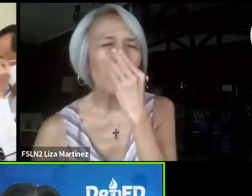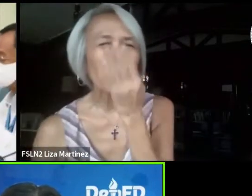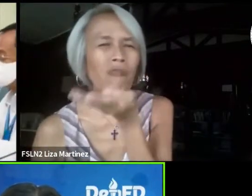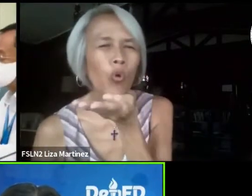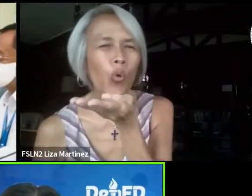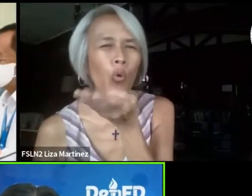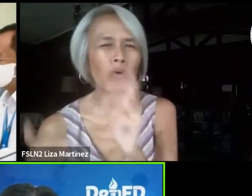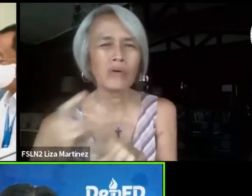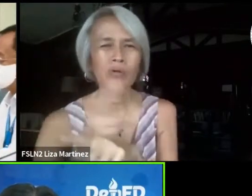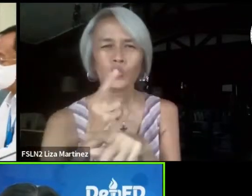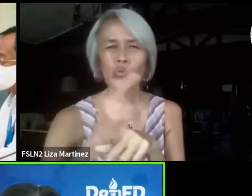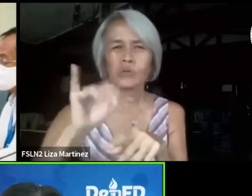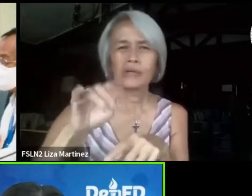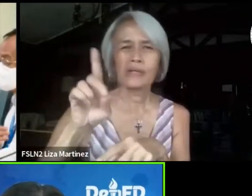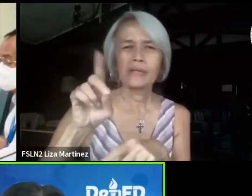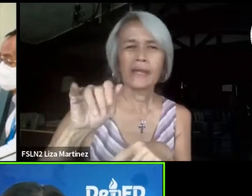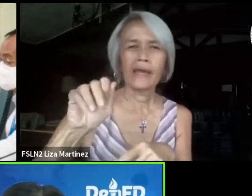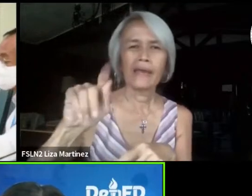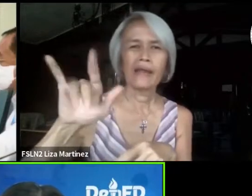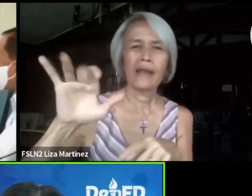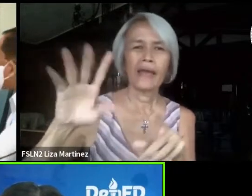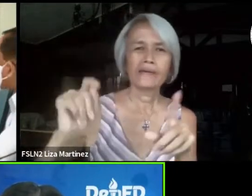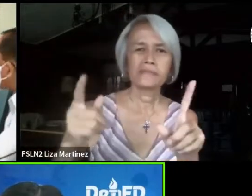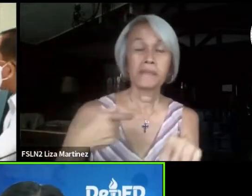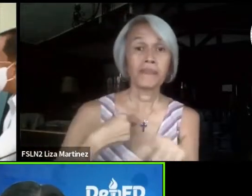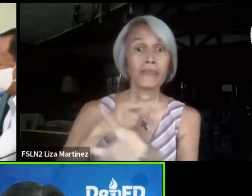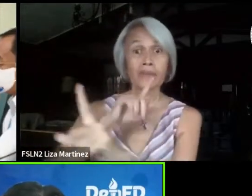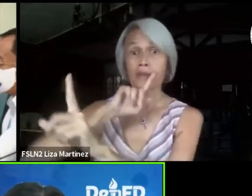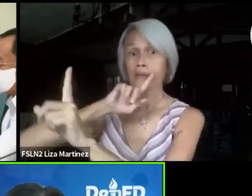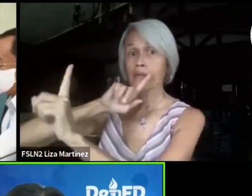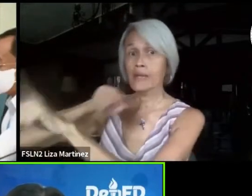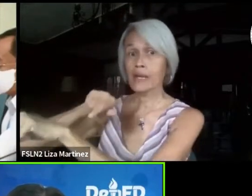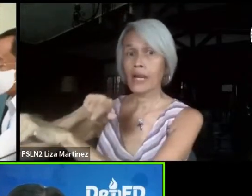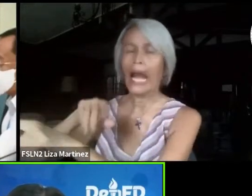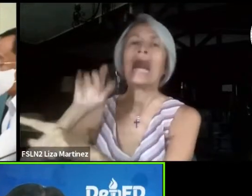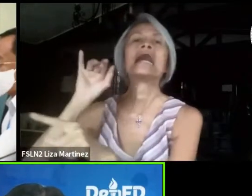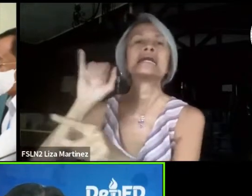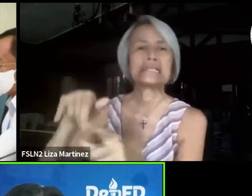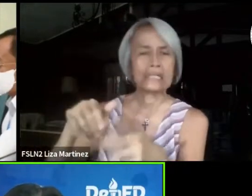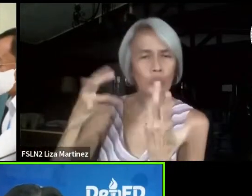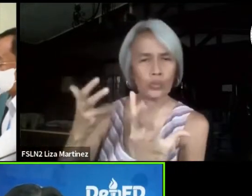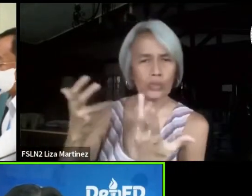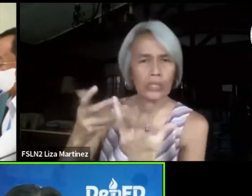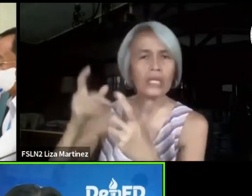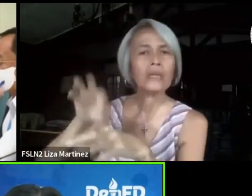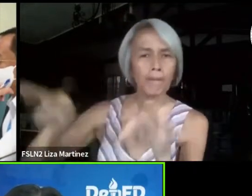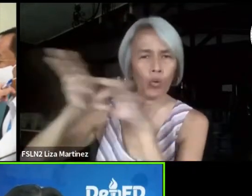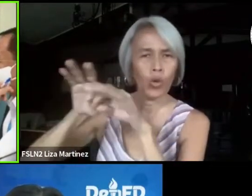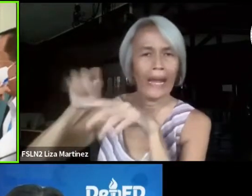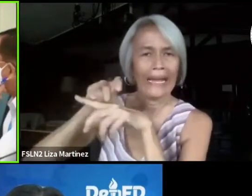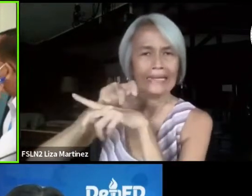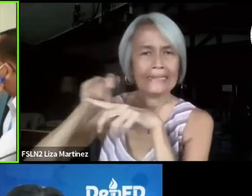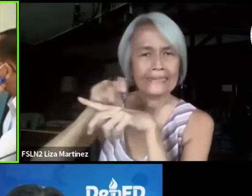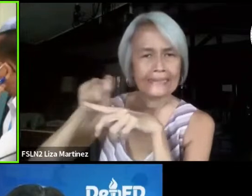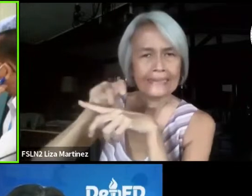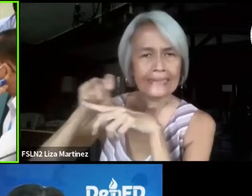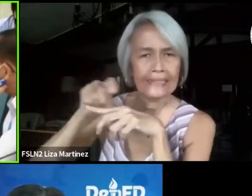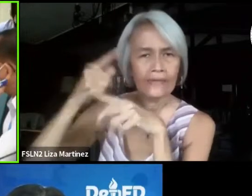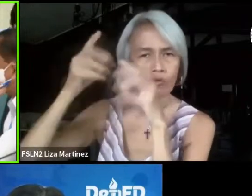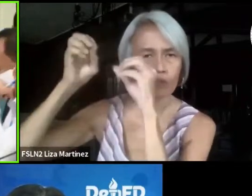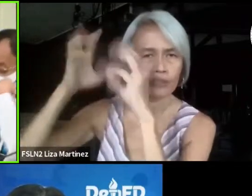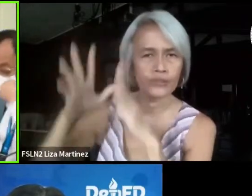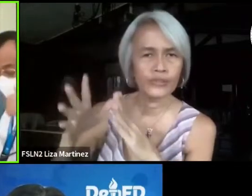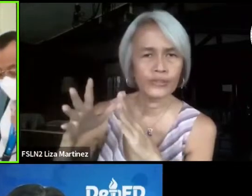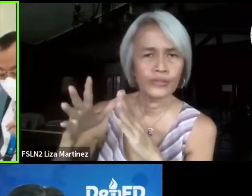Sir, Mr. Chair, doon po pumapasok yung training po natin sa mga teachers po. Yes. Oh, so